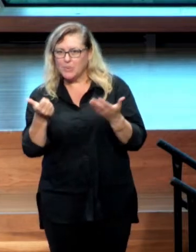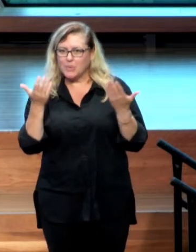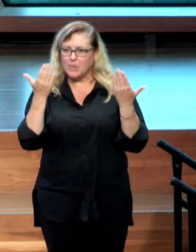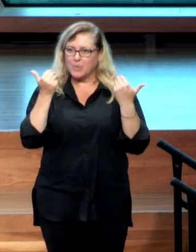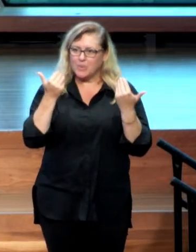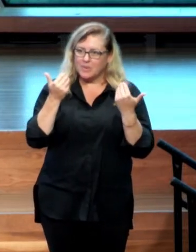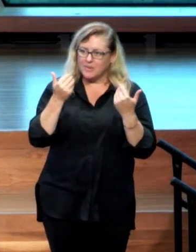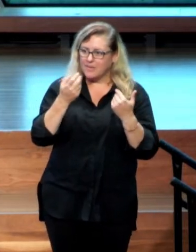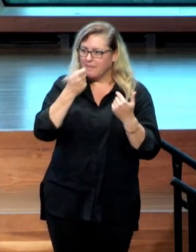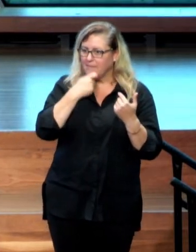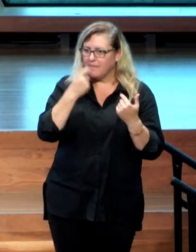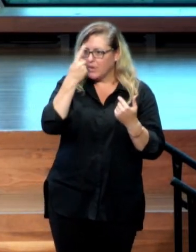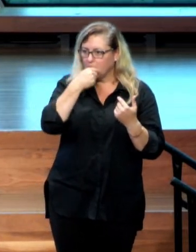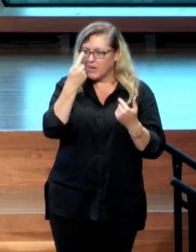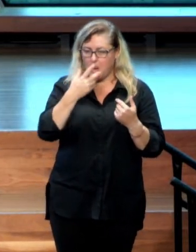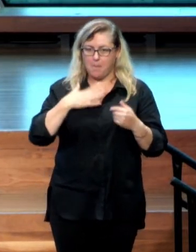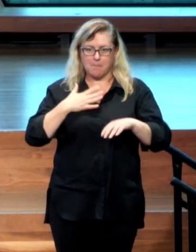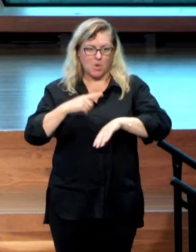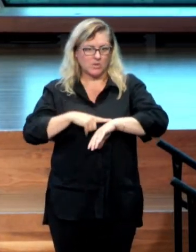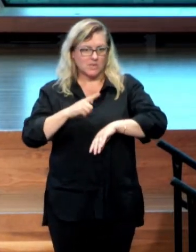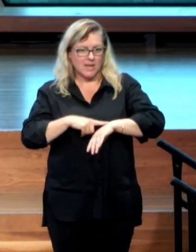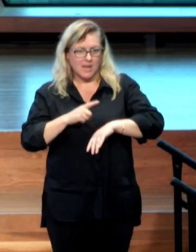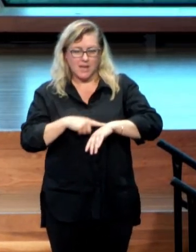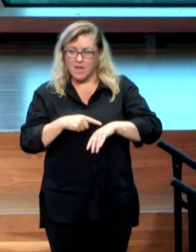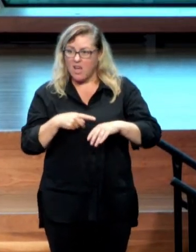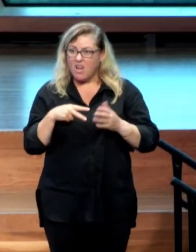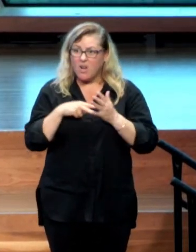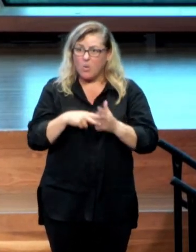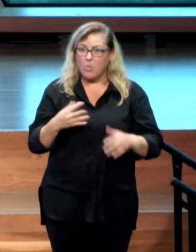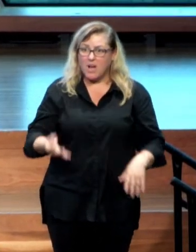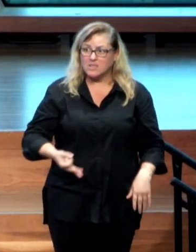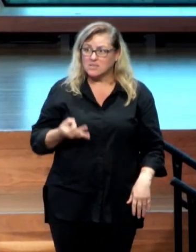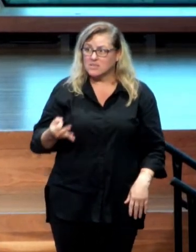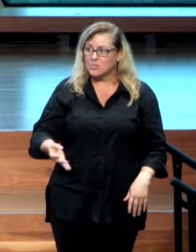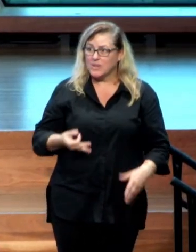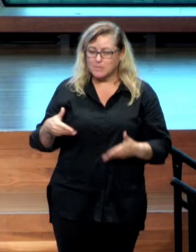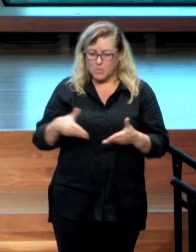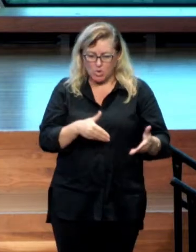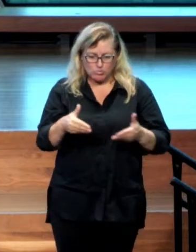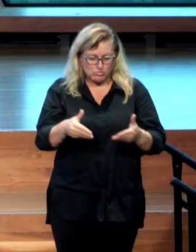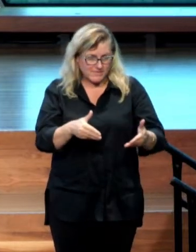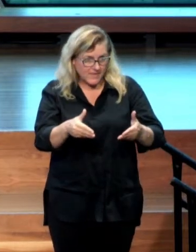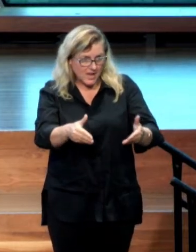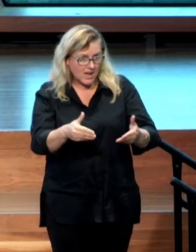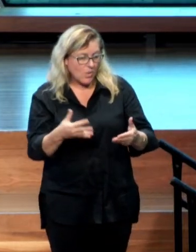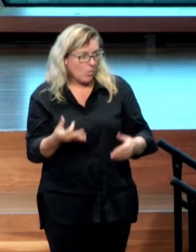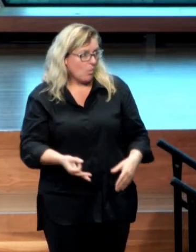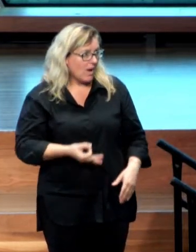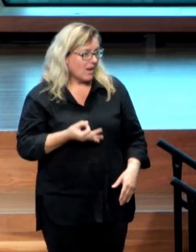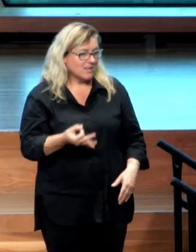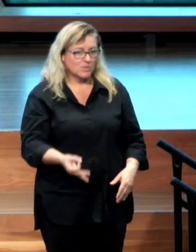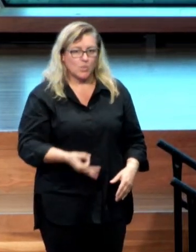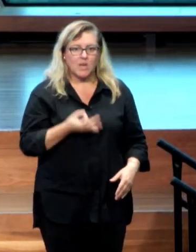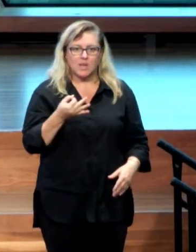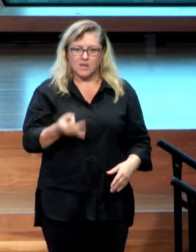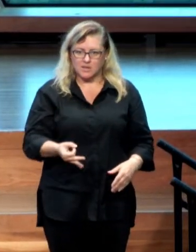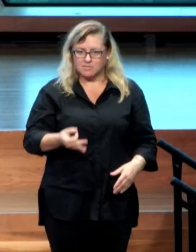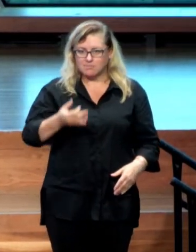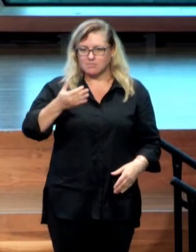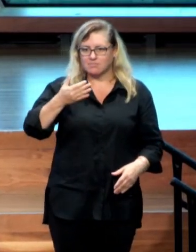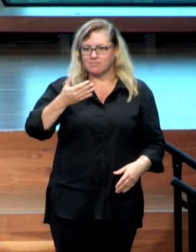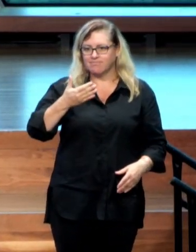later. In my old people's time, I could have waited by that river for days, whatever it took. Our ancestors were